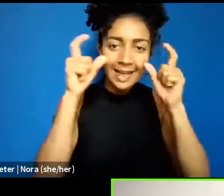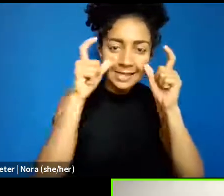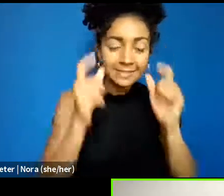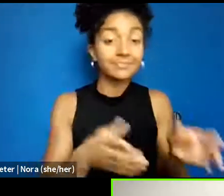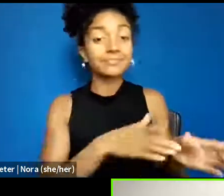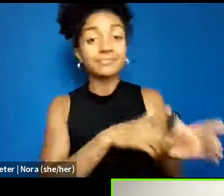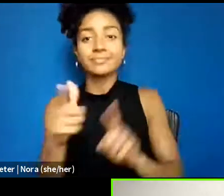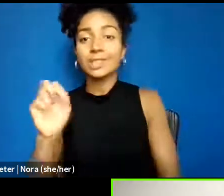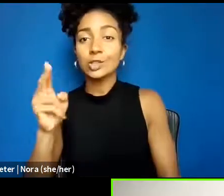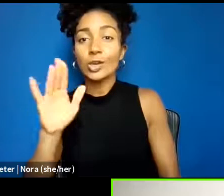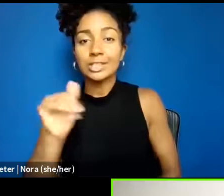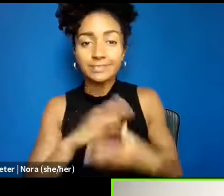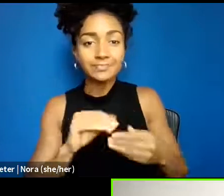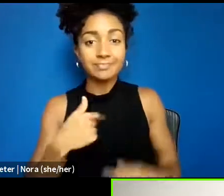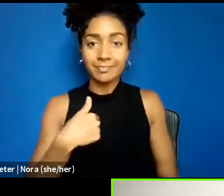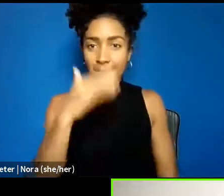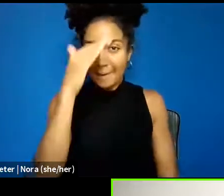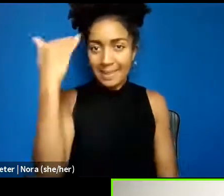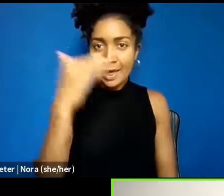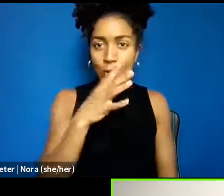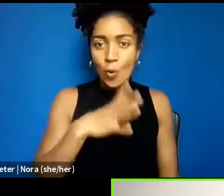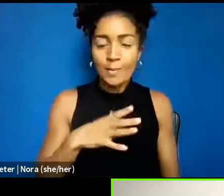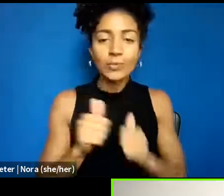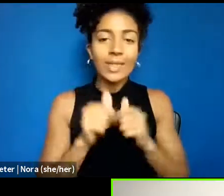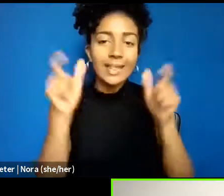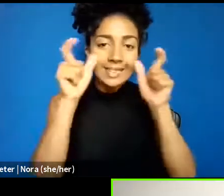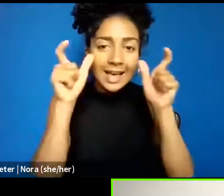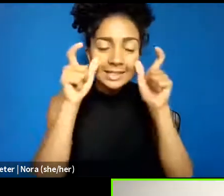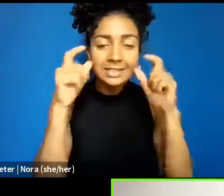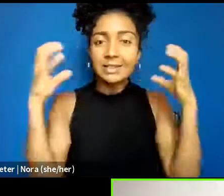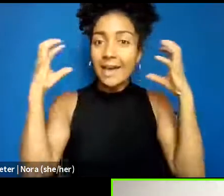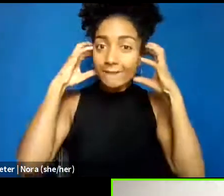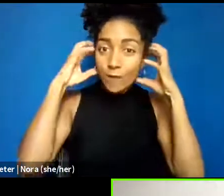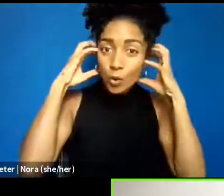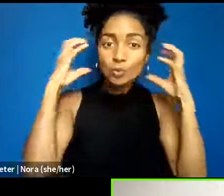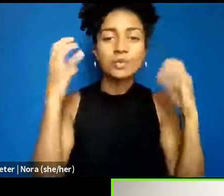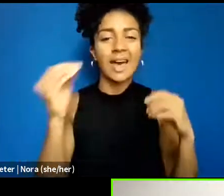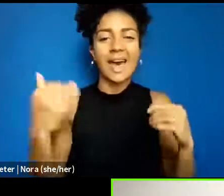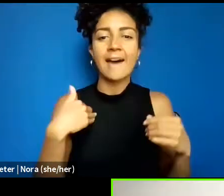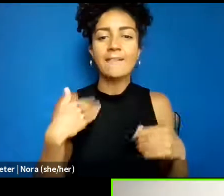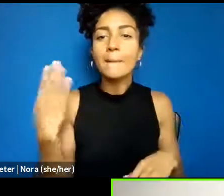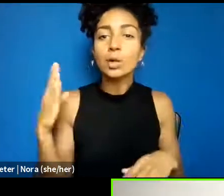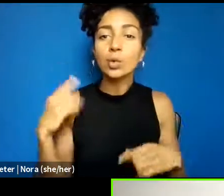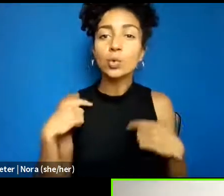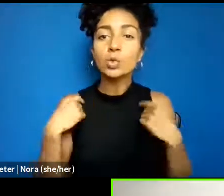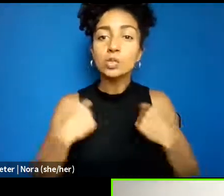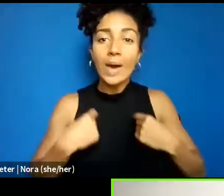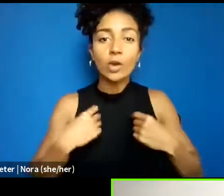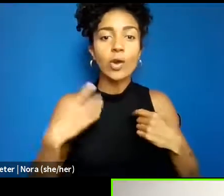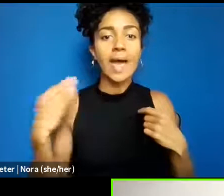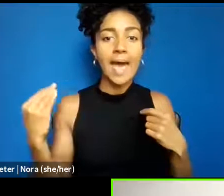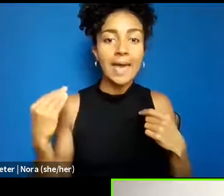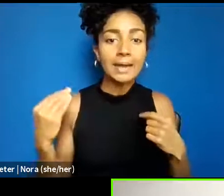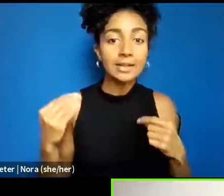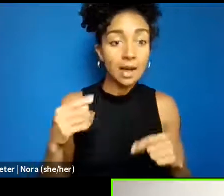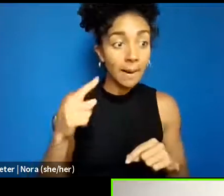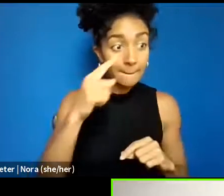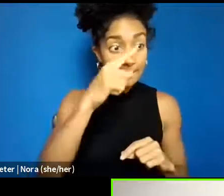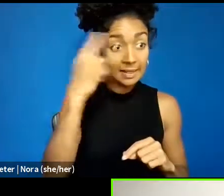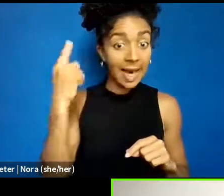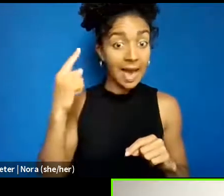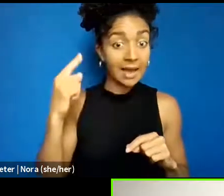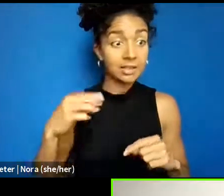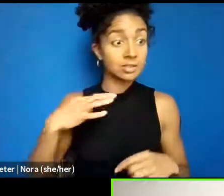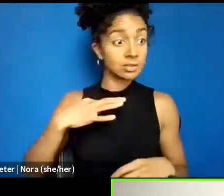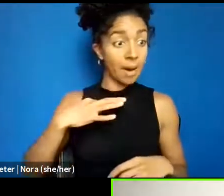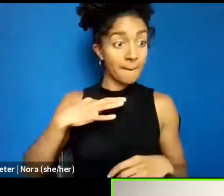woman with glasses and headphones, and I'm wearing a blue sweater and black inner top. You may be